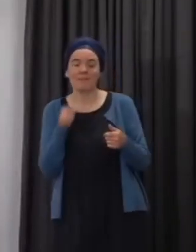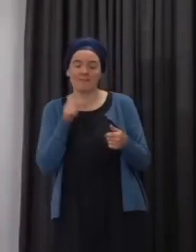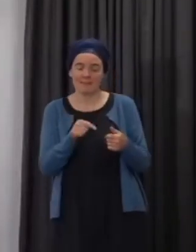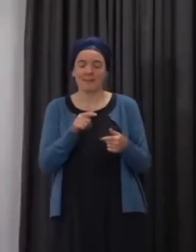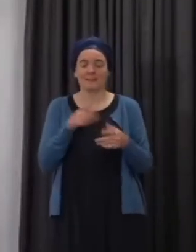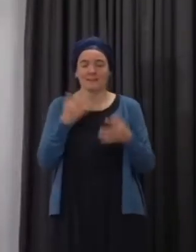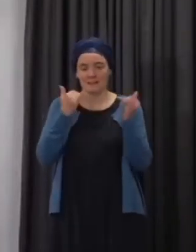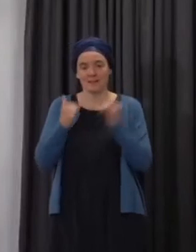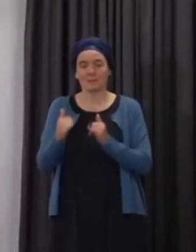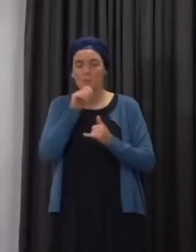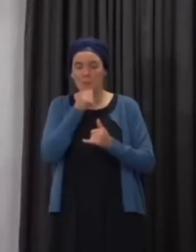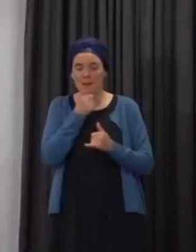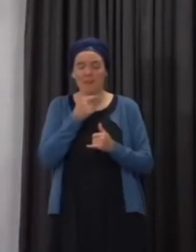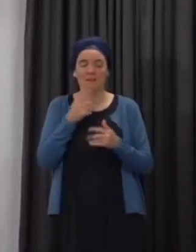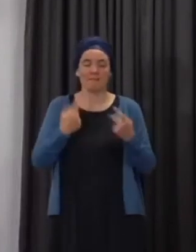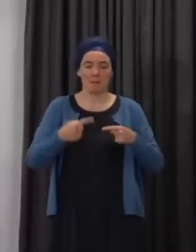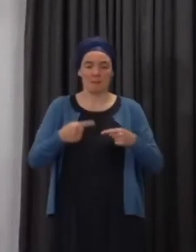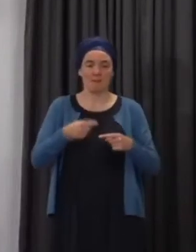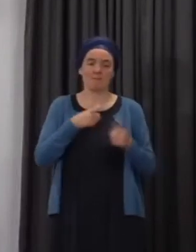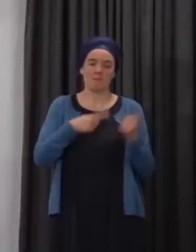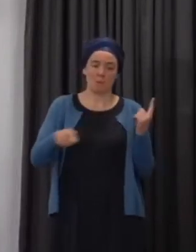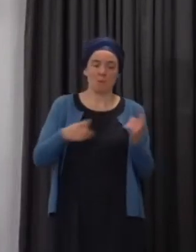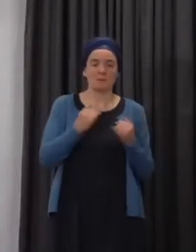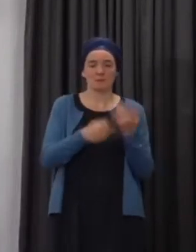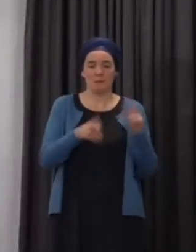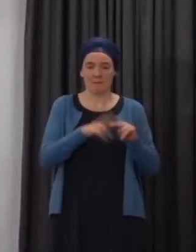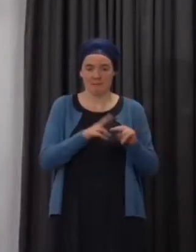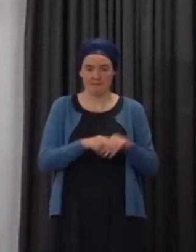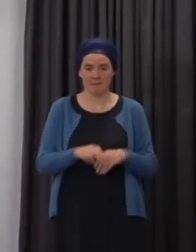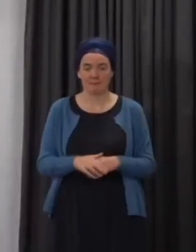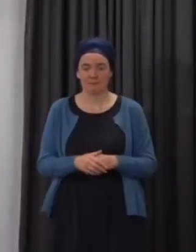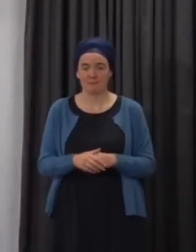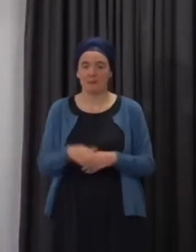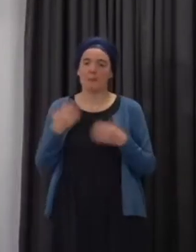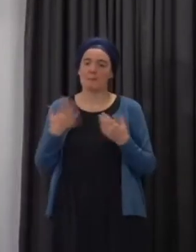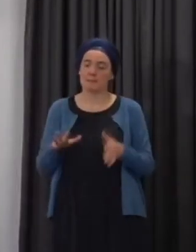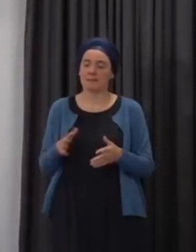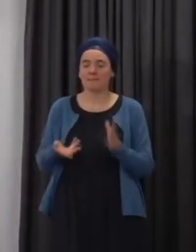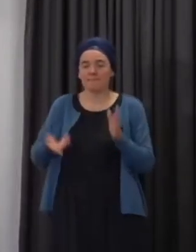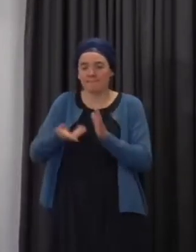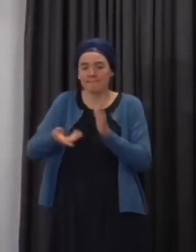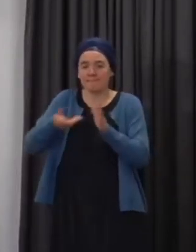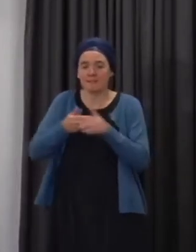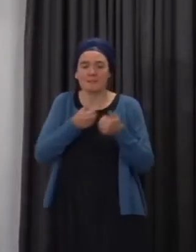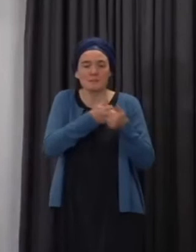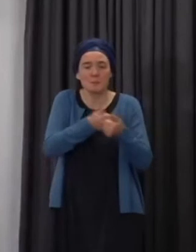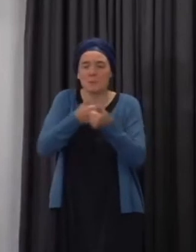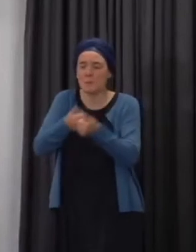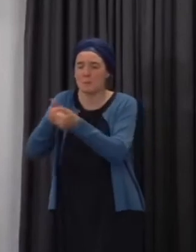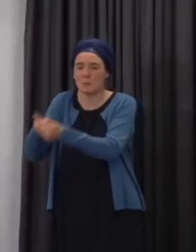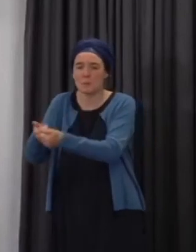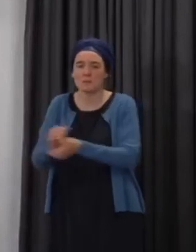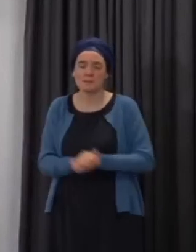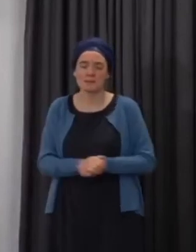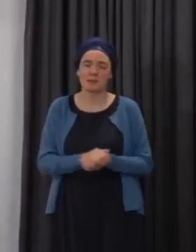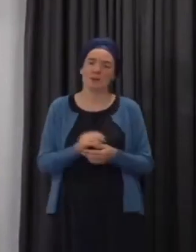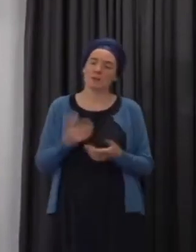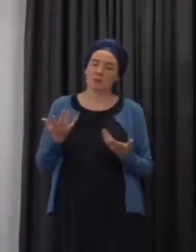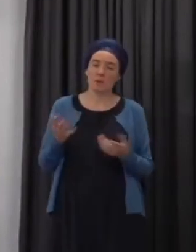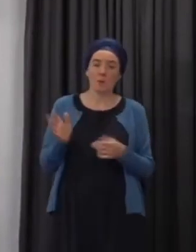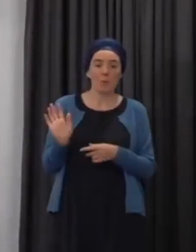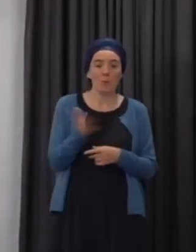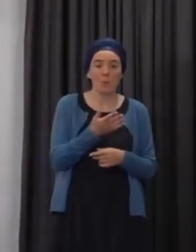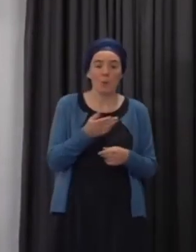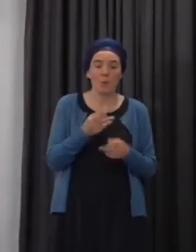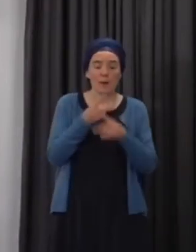We're providing extra nursing support where it is needed. PPE is being made available to all care homes, and it's